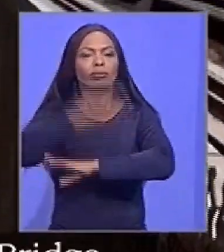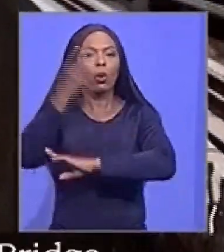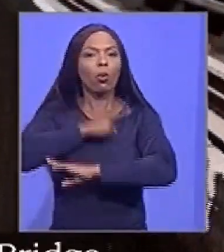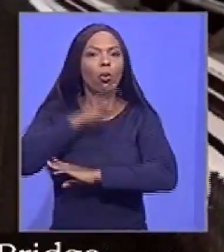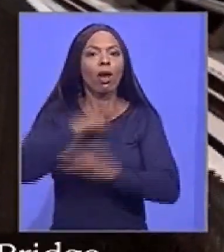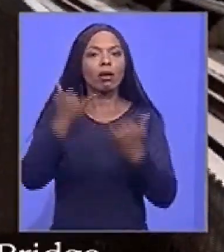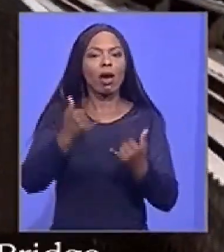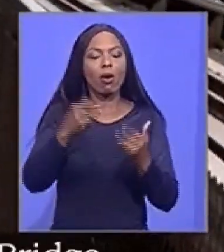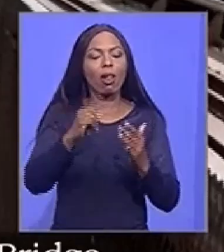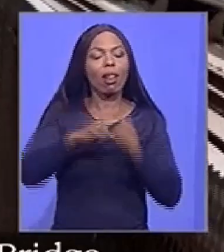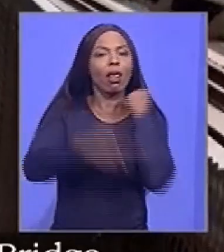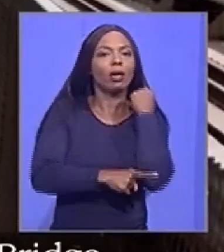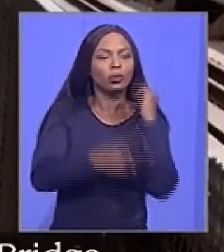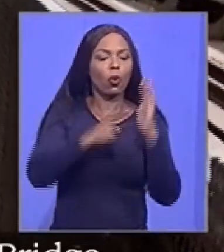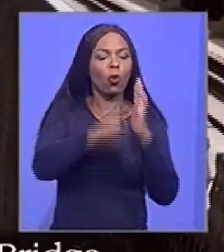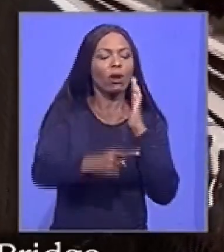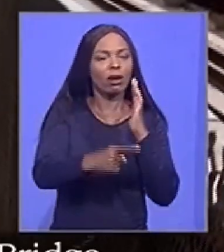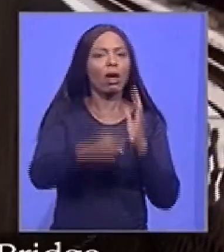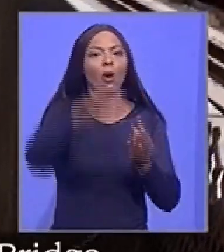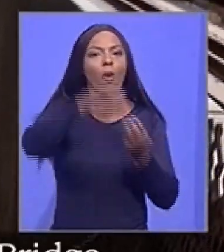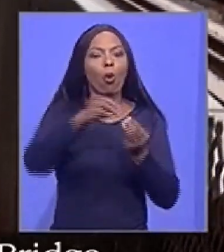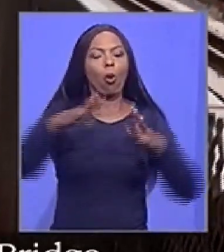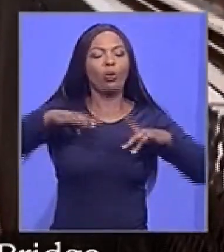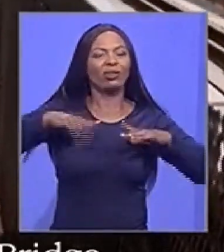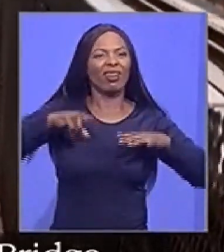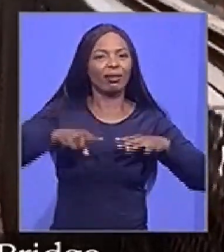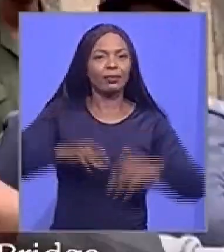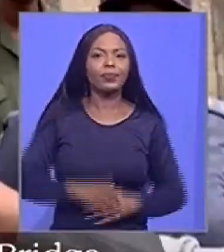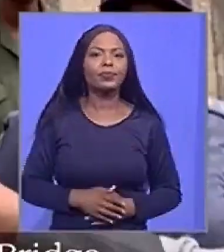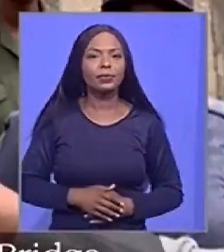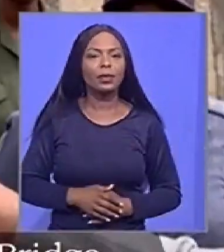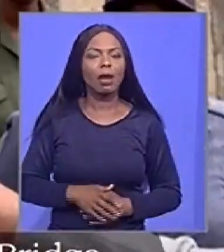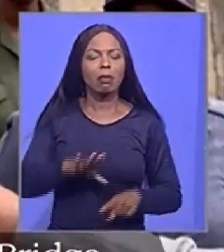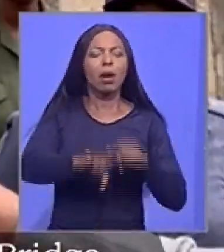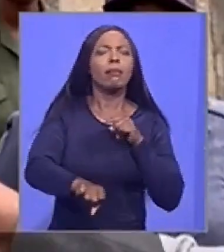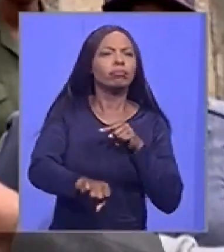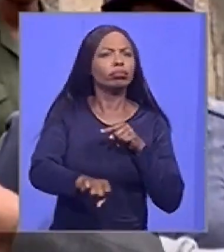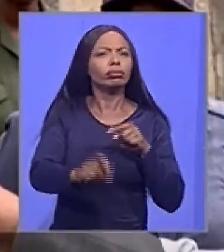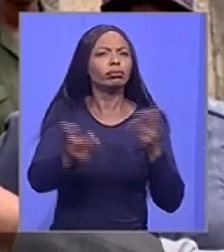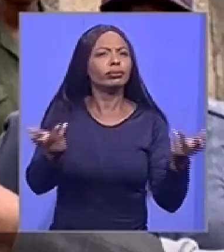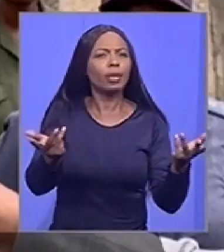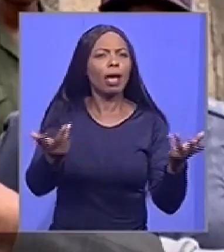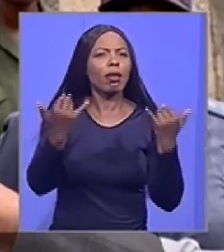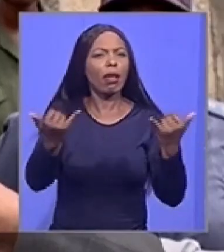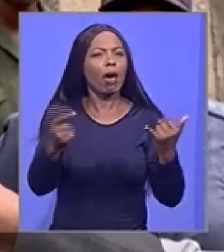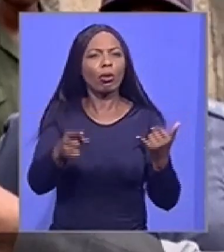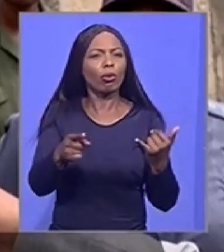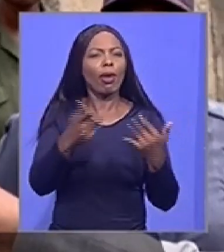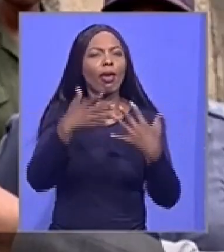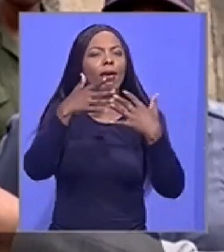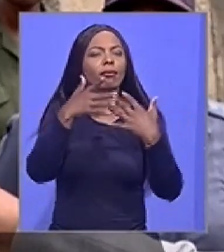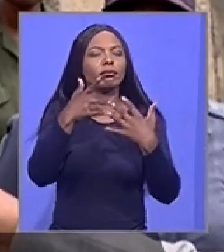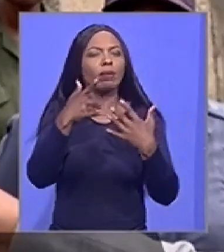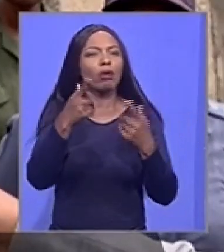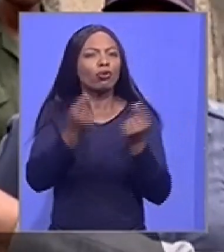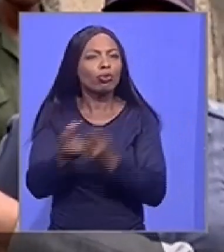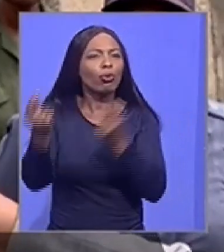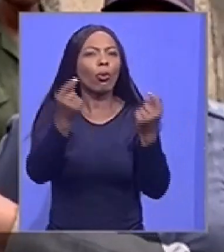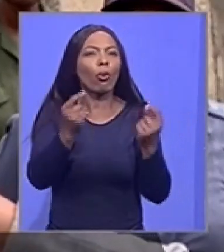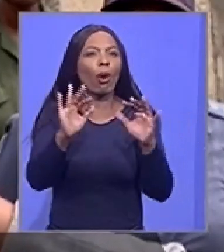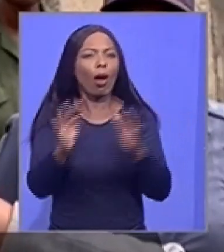bofelo jwa beke a Paseka. We started engaging in terms of figuring out how they are intending to actually implement our